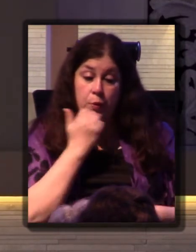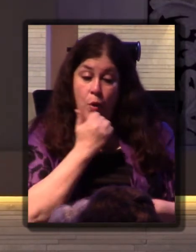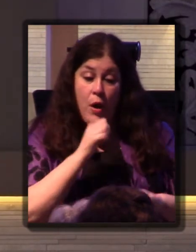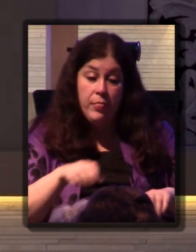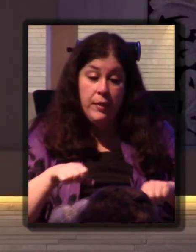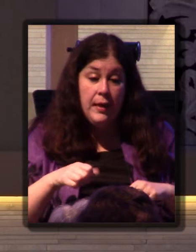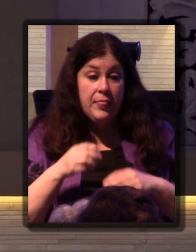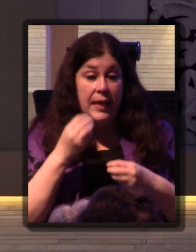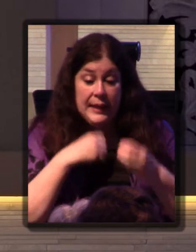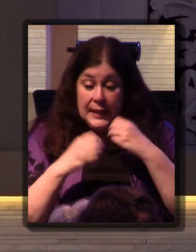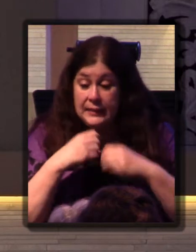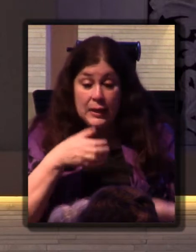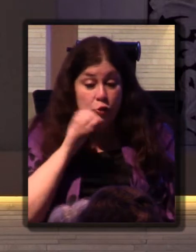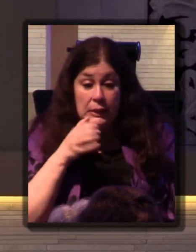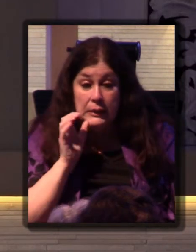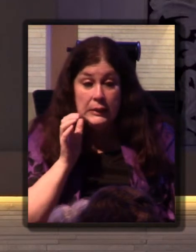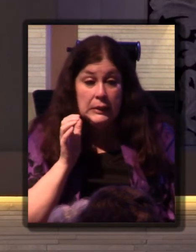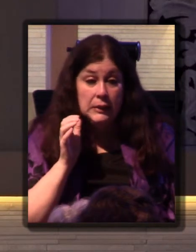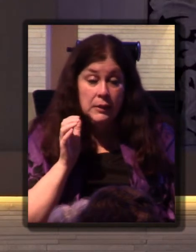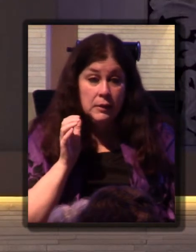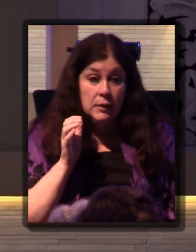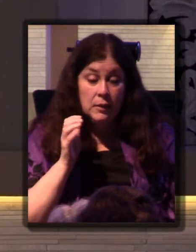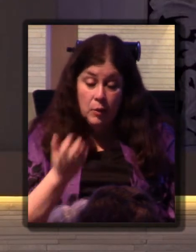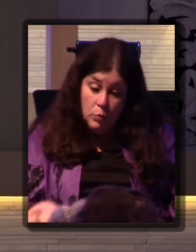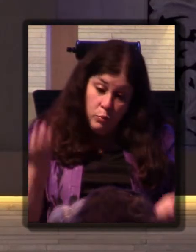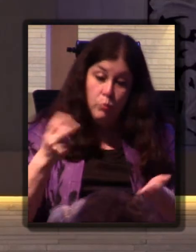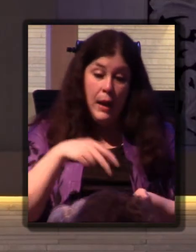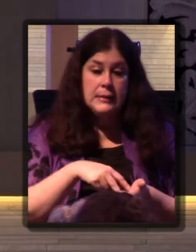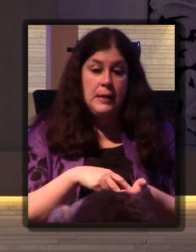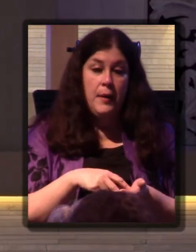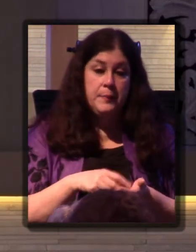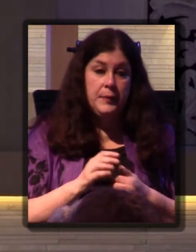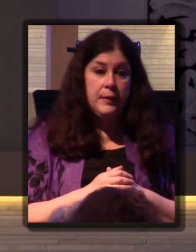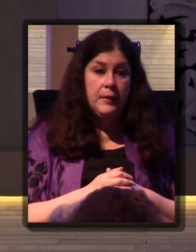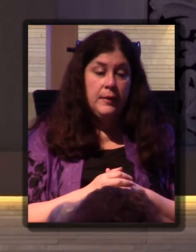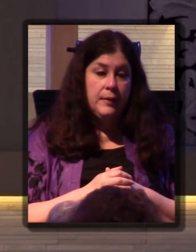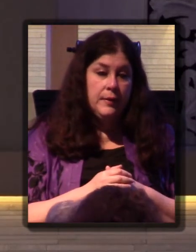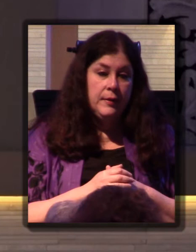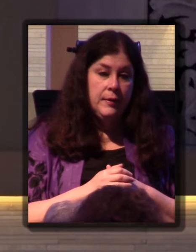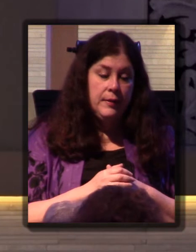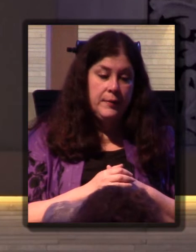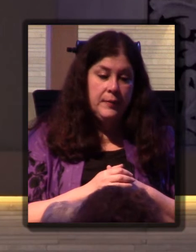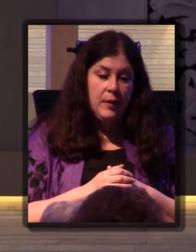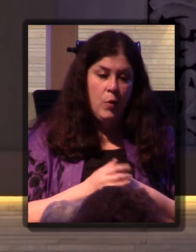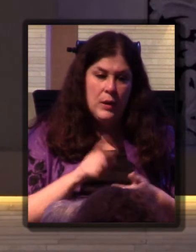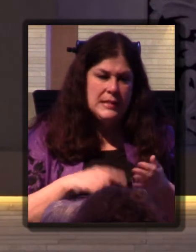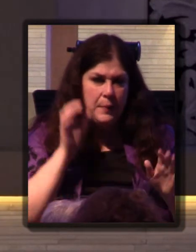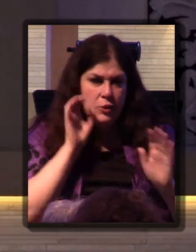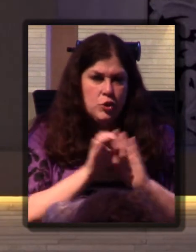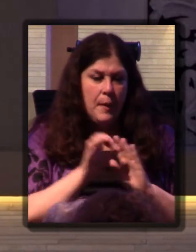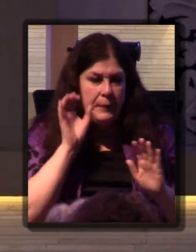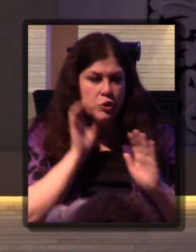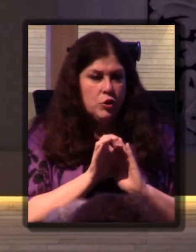the cloth. They eat. They drink. Rise up, captains, oil the shields." And so